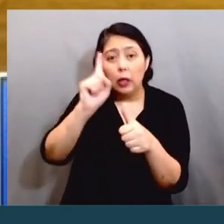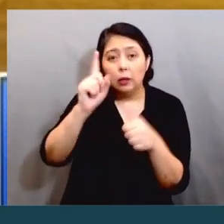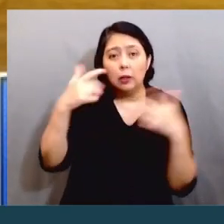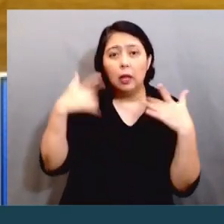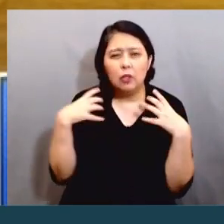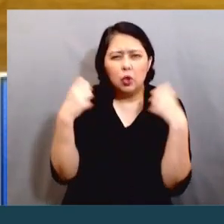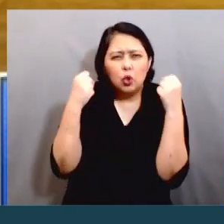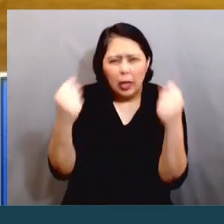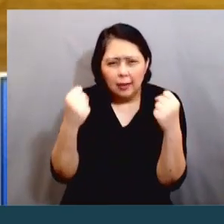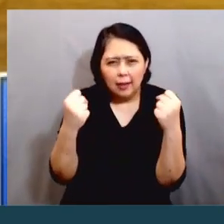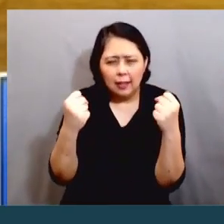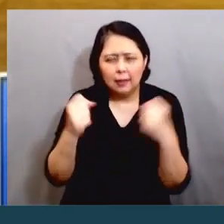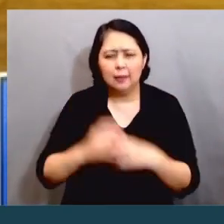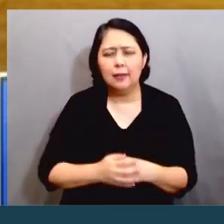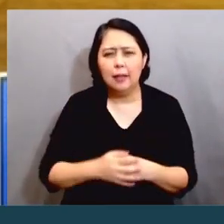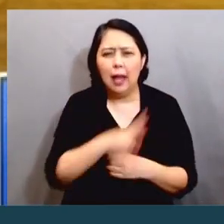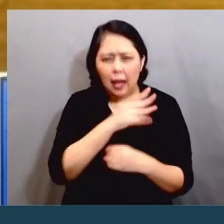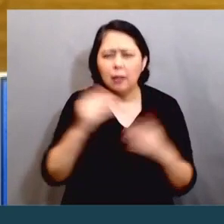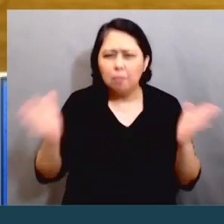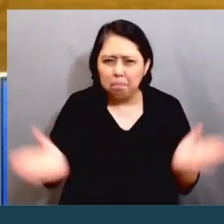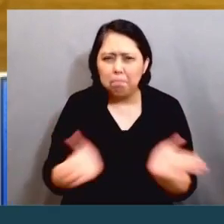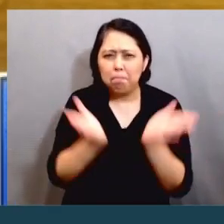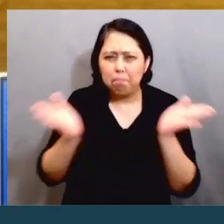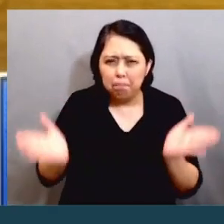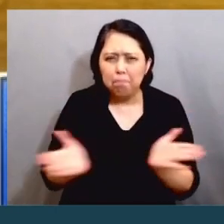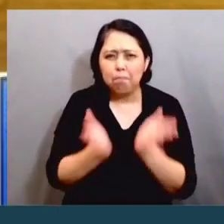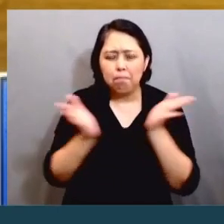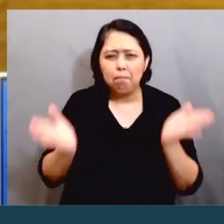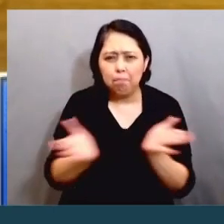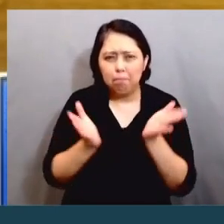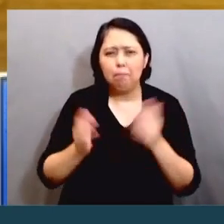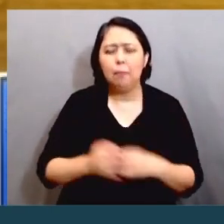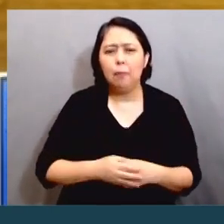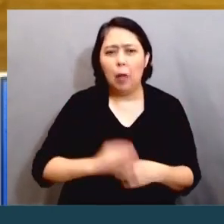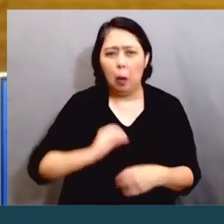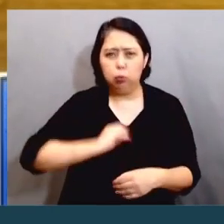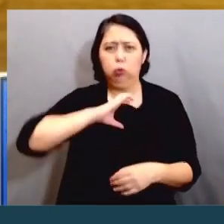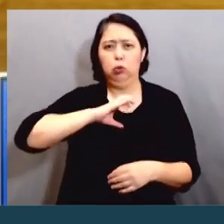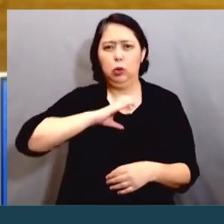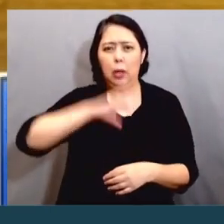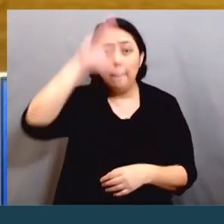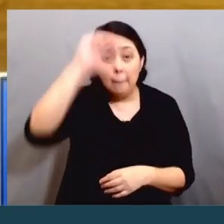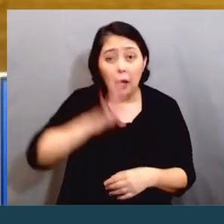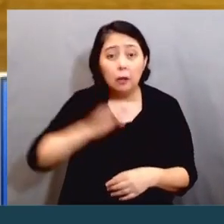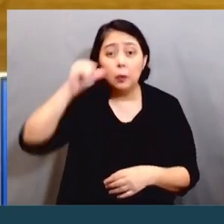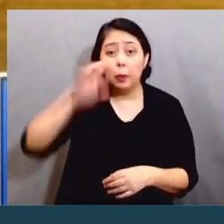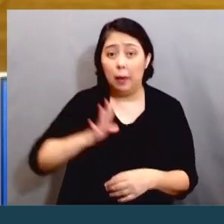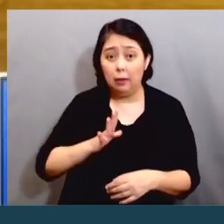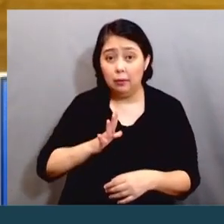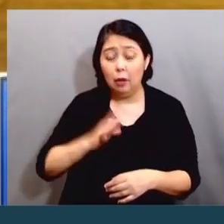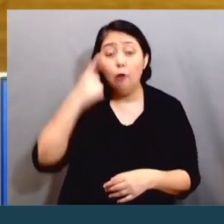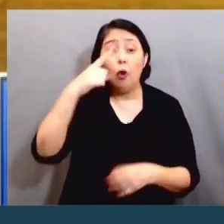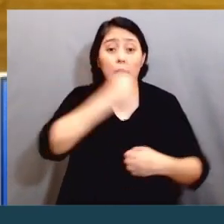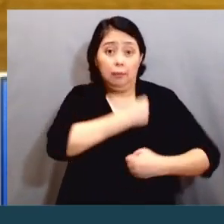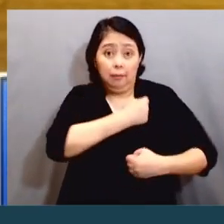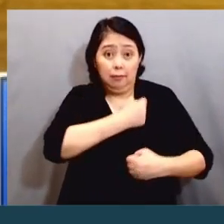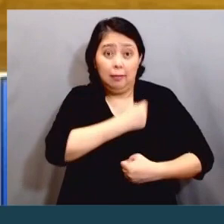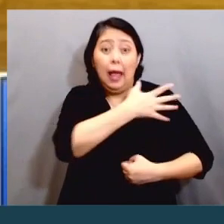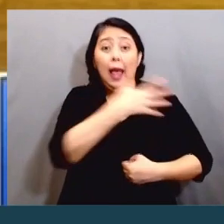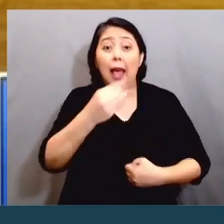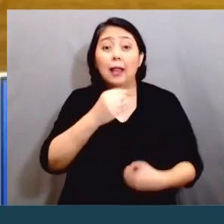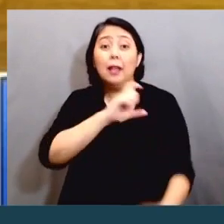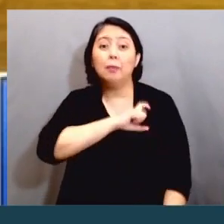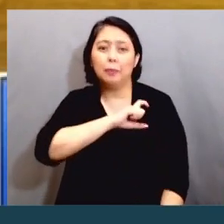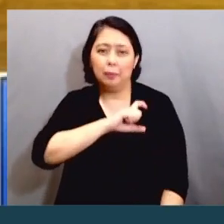morale of the men and women of the armed forces of the Philippines and the Philippine National Police and